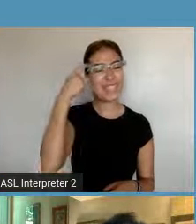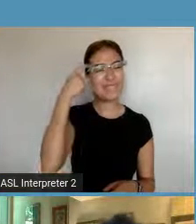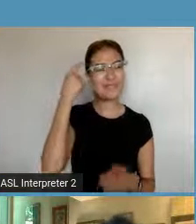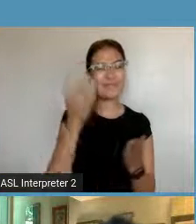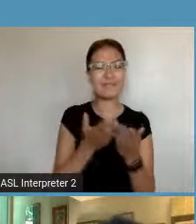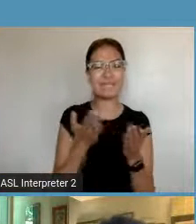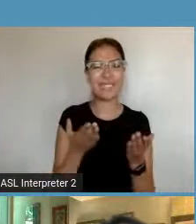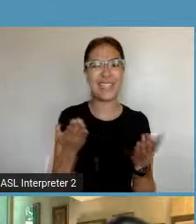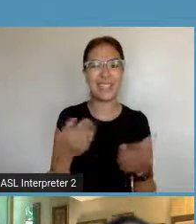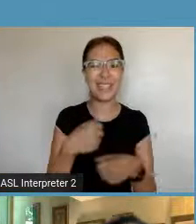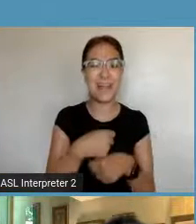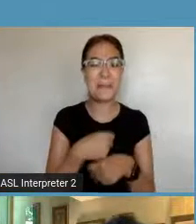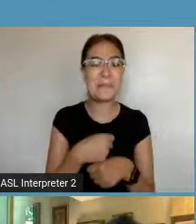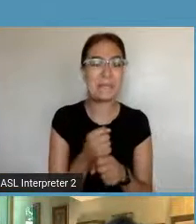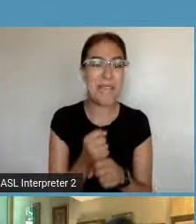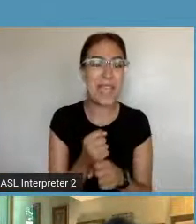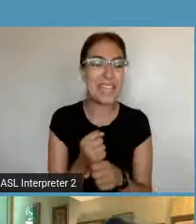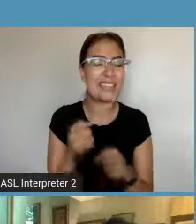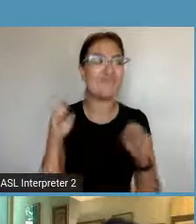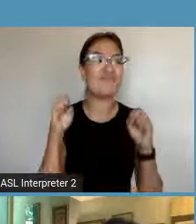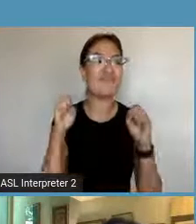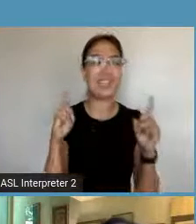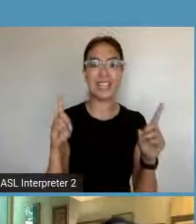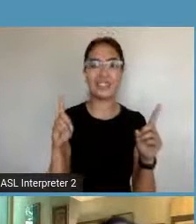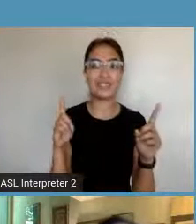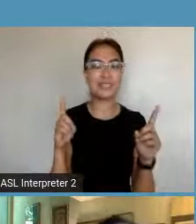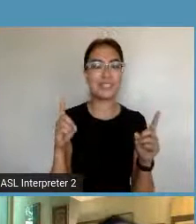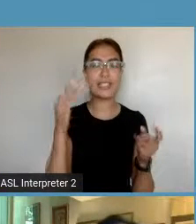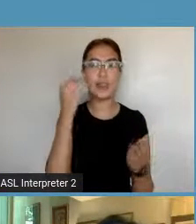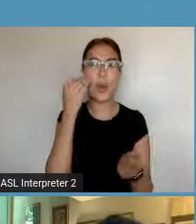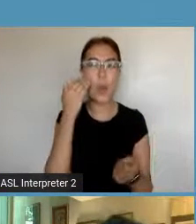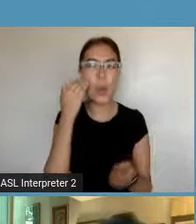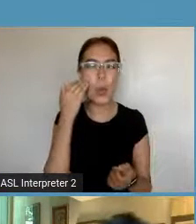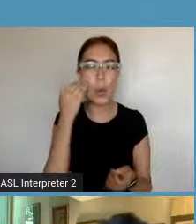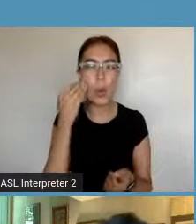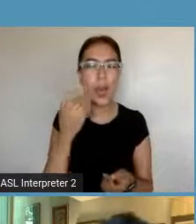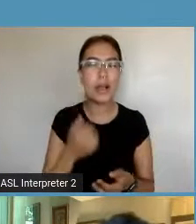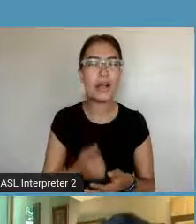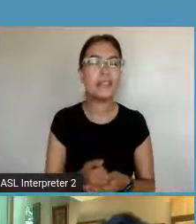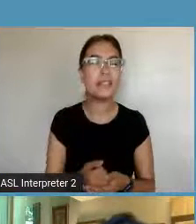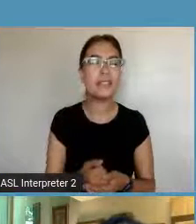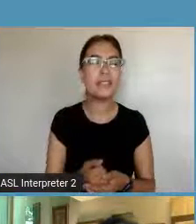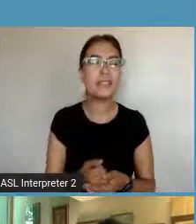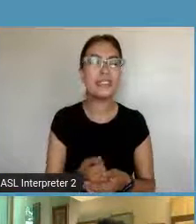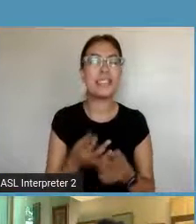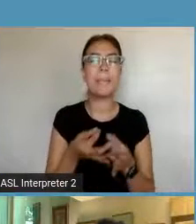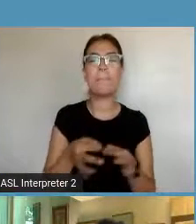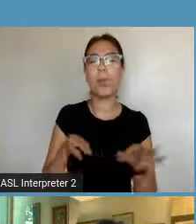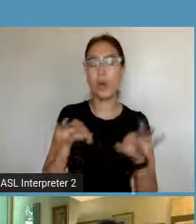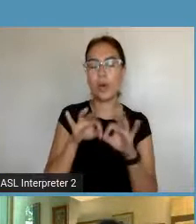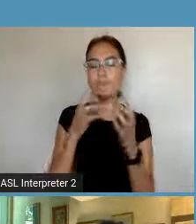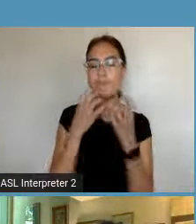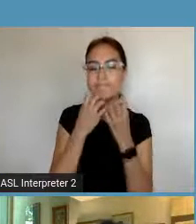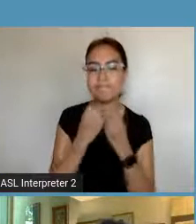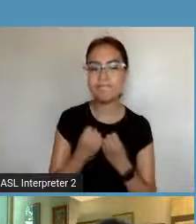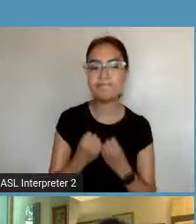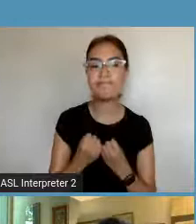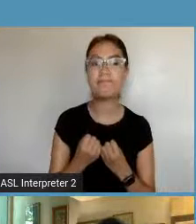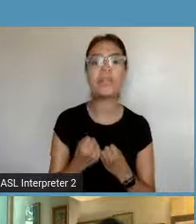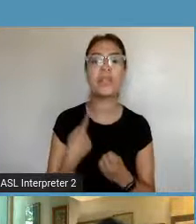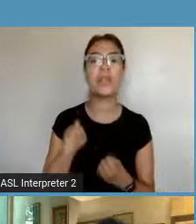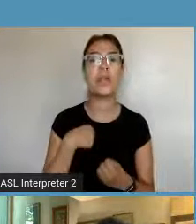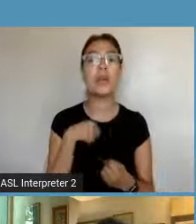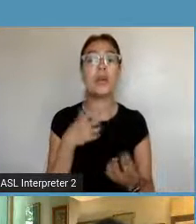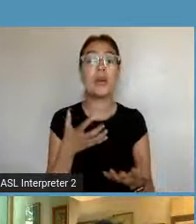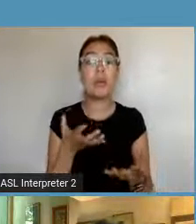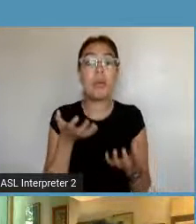make education and knowledge valuable. So what we want to do as institutions,